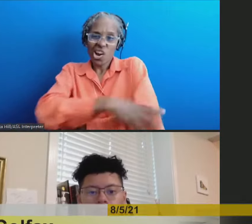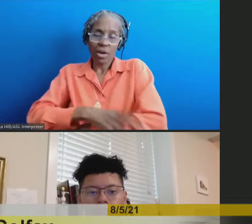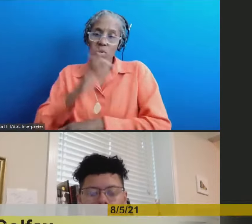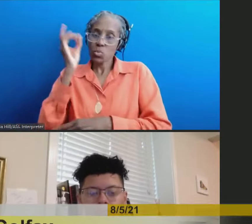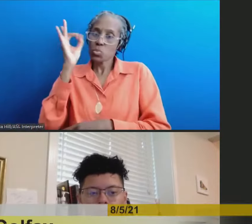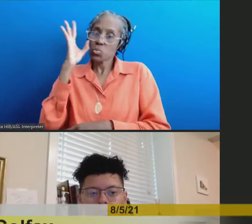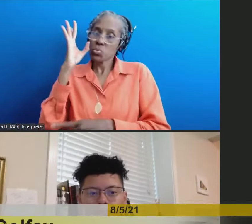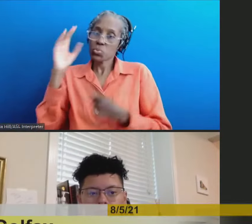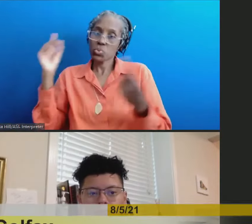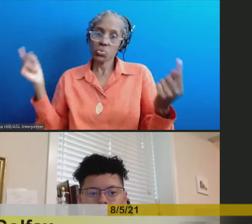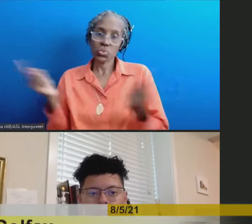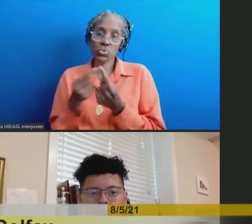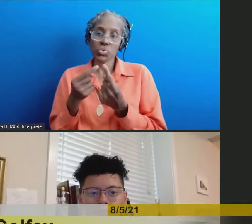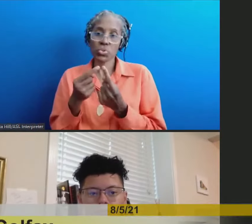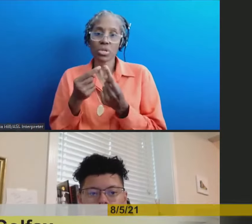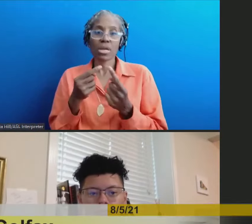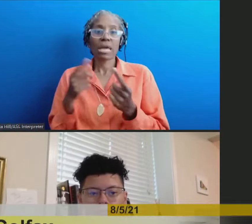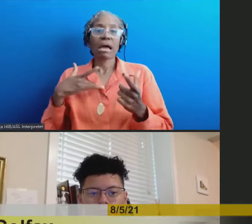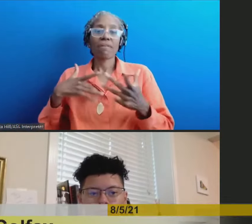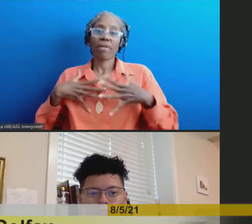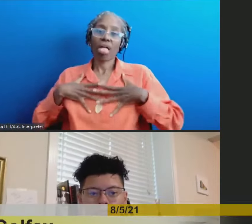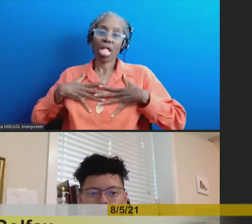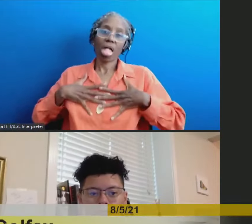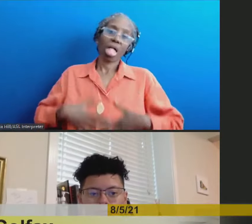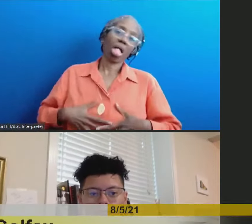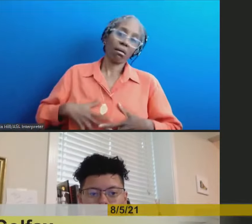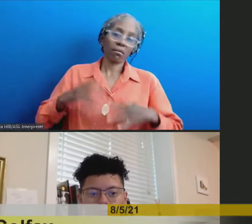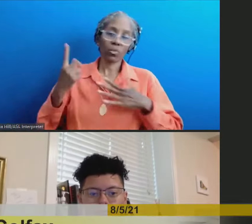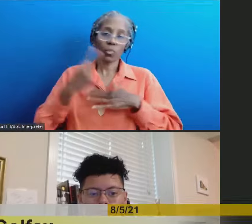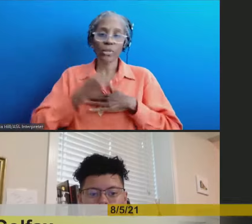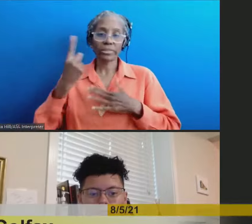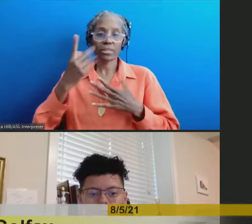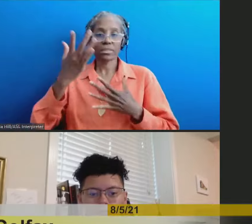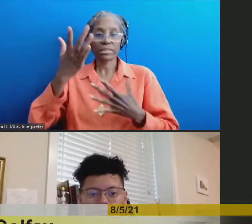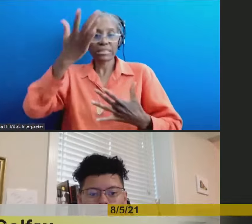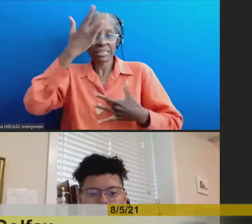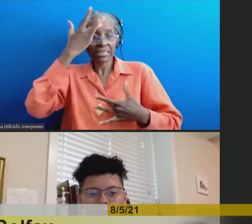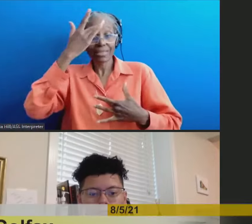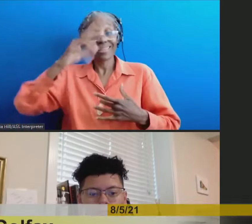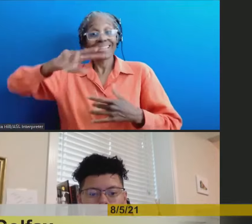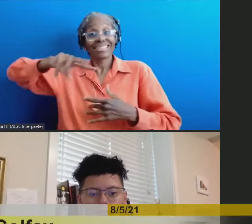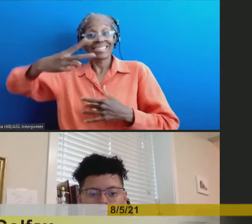shot. I felt down for a day when I got the second shot.